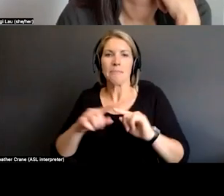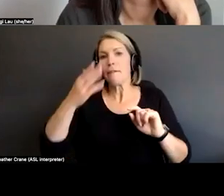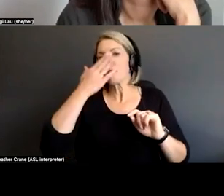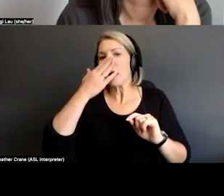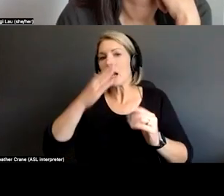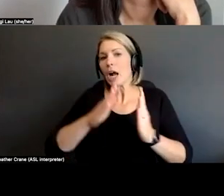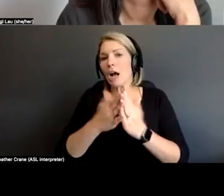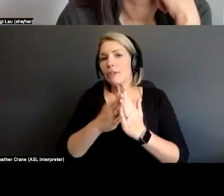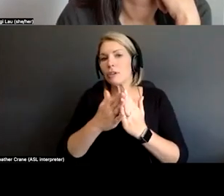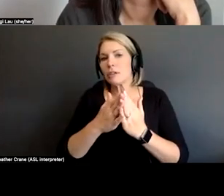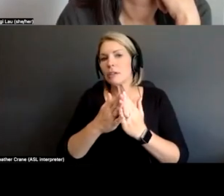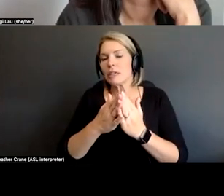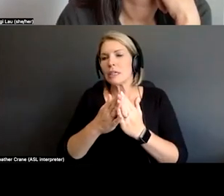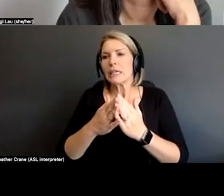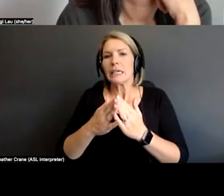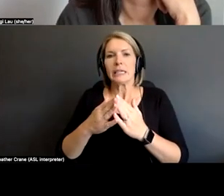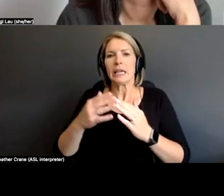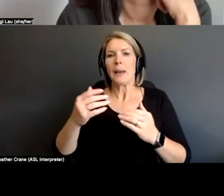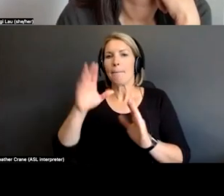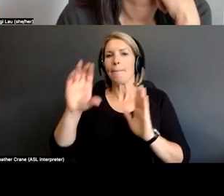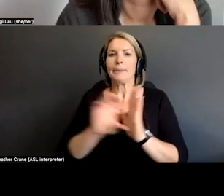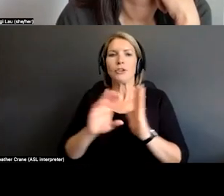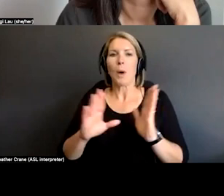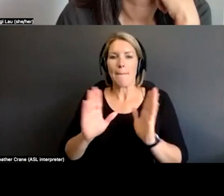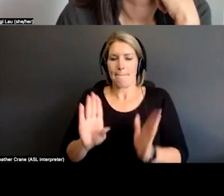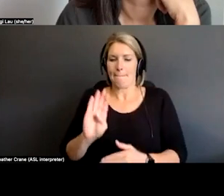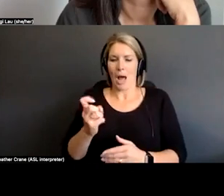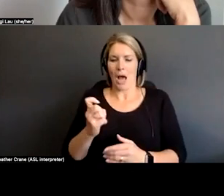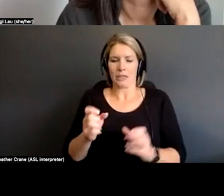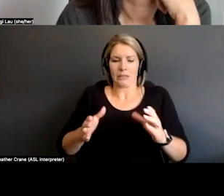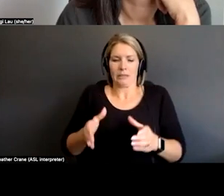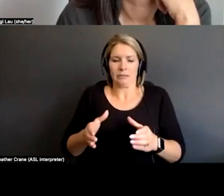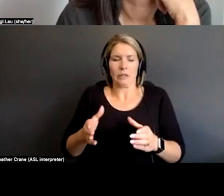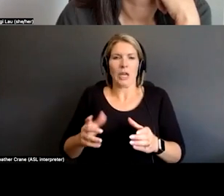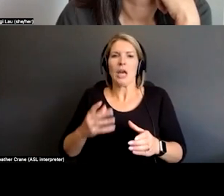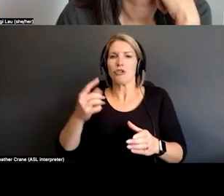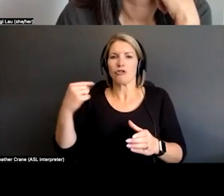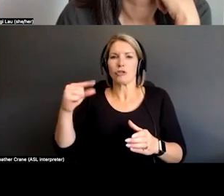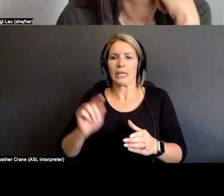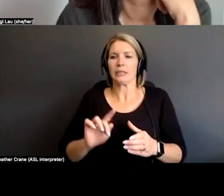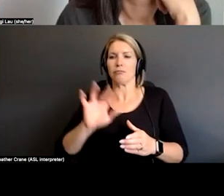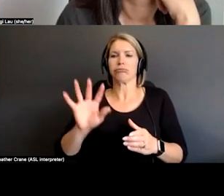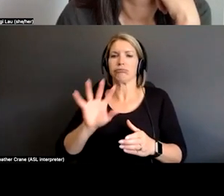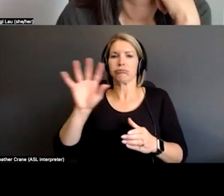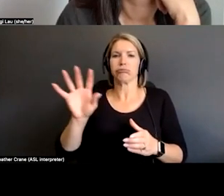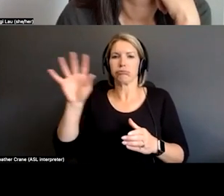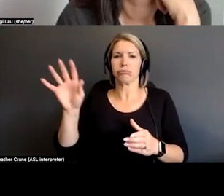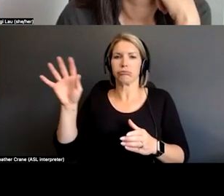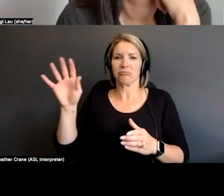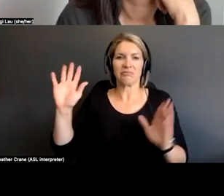not actually explaining anything. Well, with that cover, I think that Robert was looking at like Casper